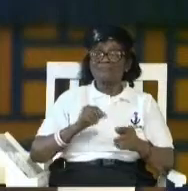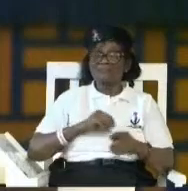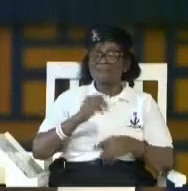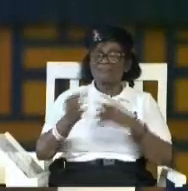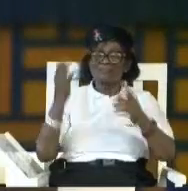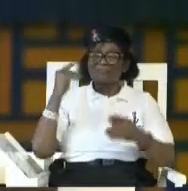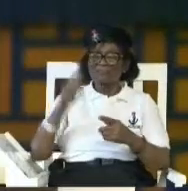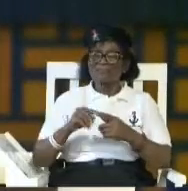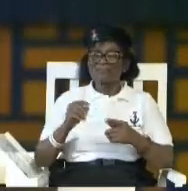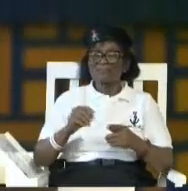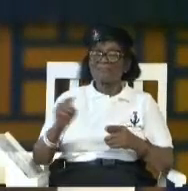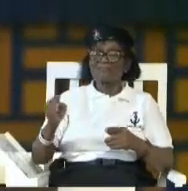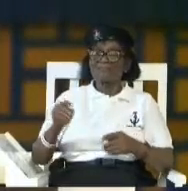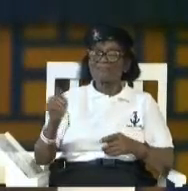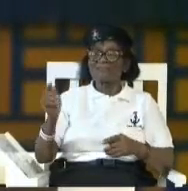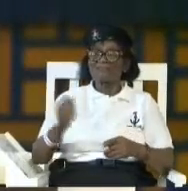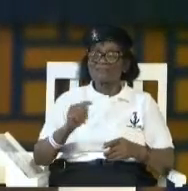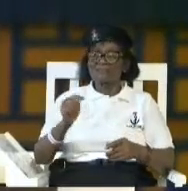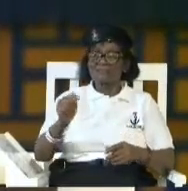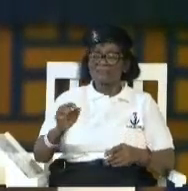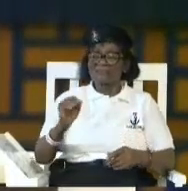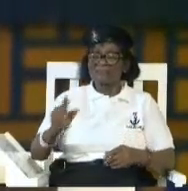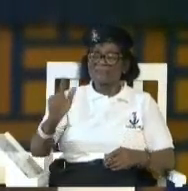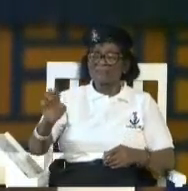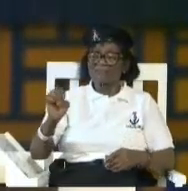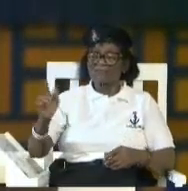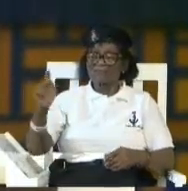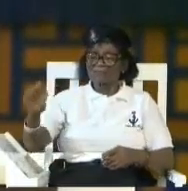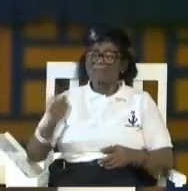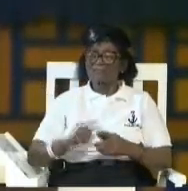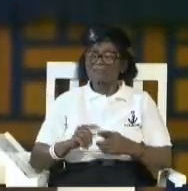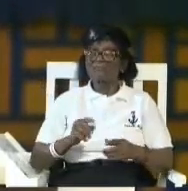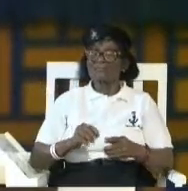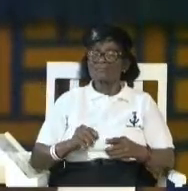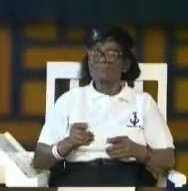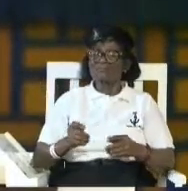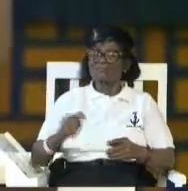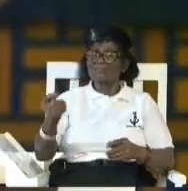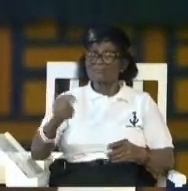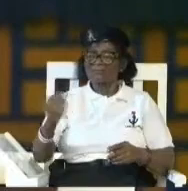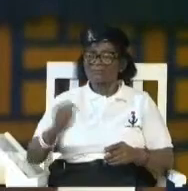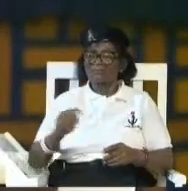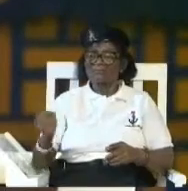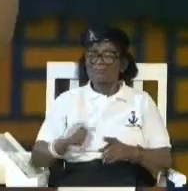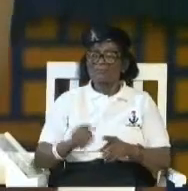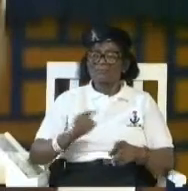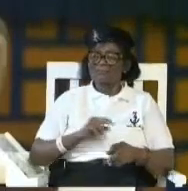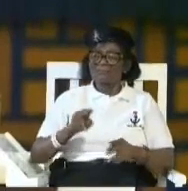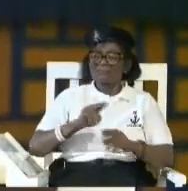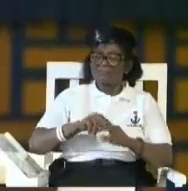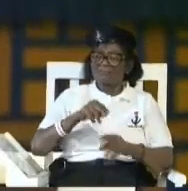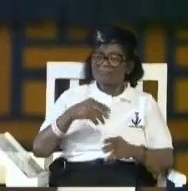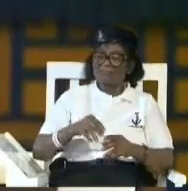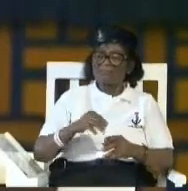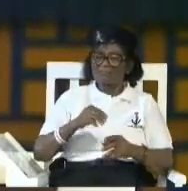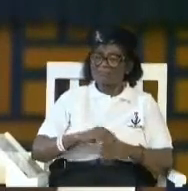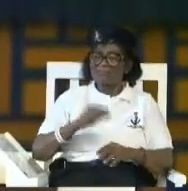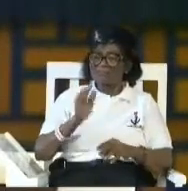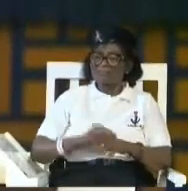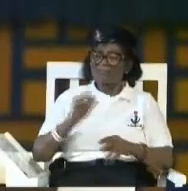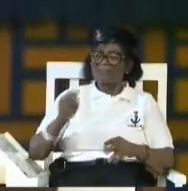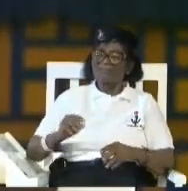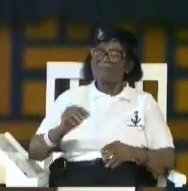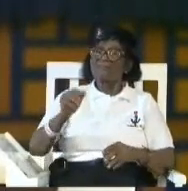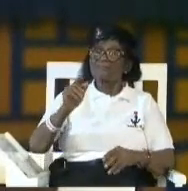As I sat on the toilet seat and I lifted up my eyes, on the door